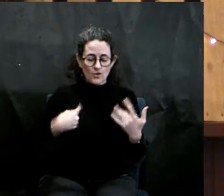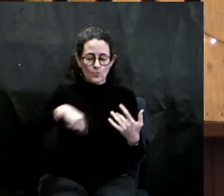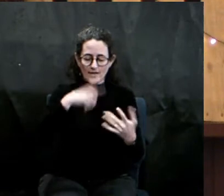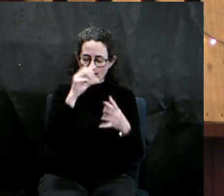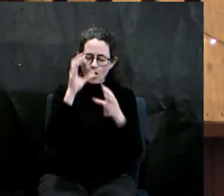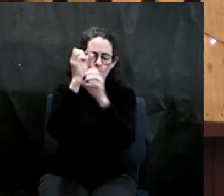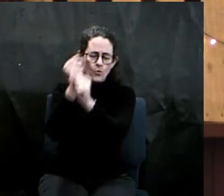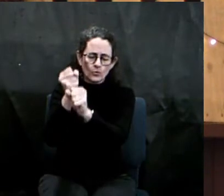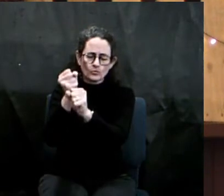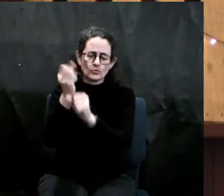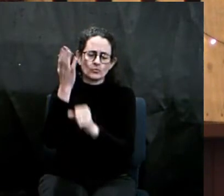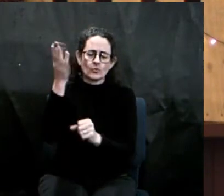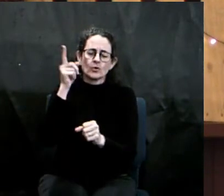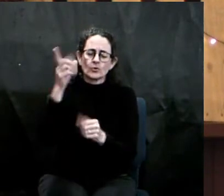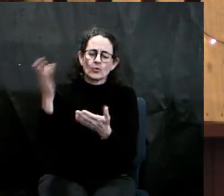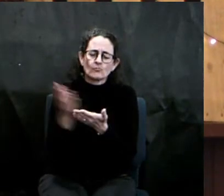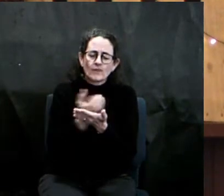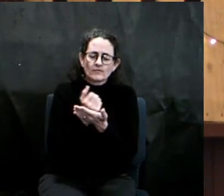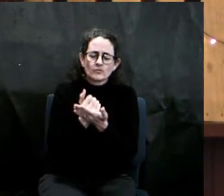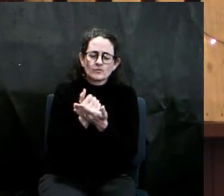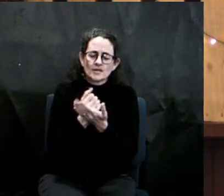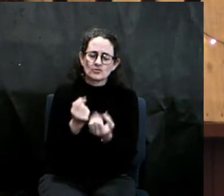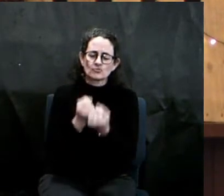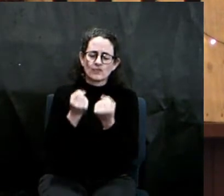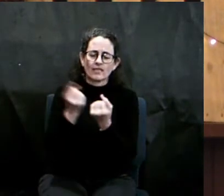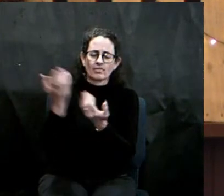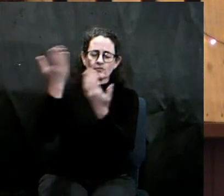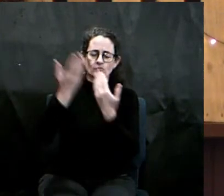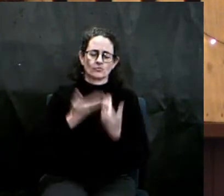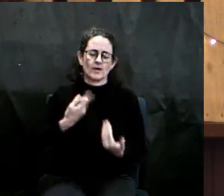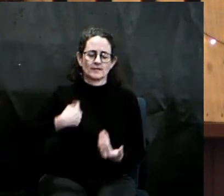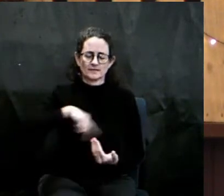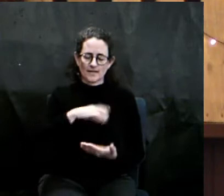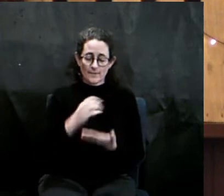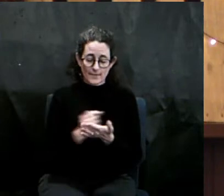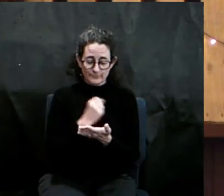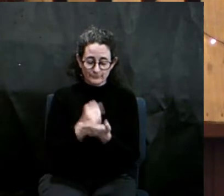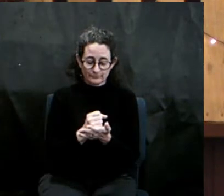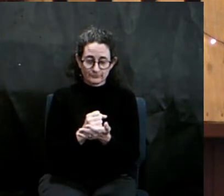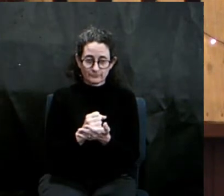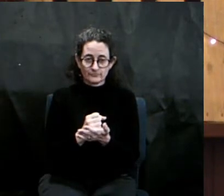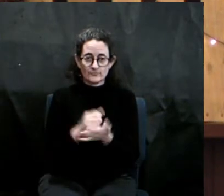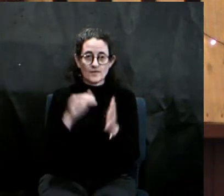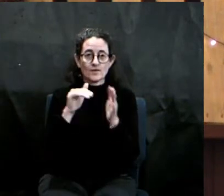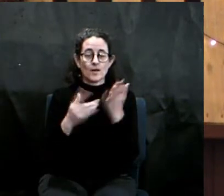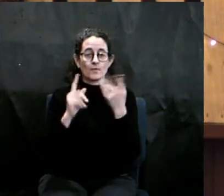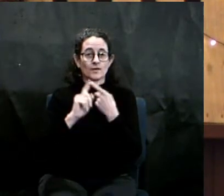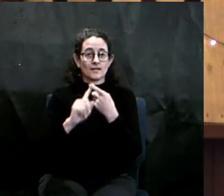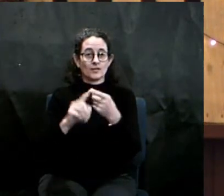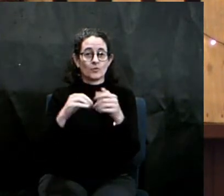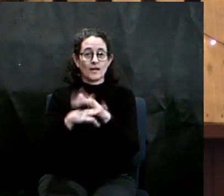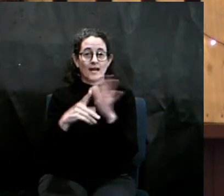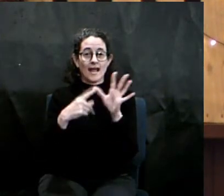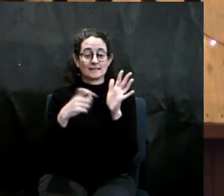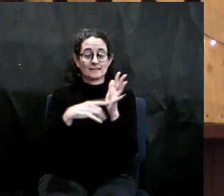strength. Amen. We are going to continue into the book of Acts, but with an animation from